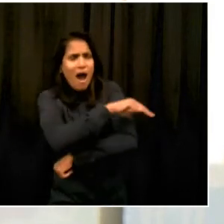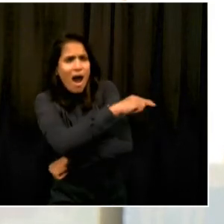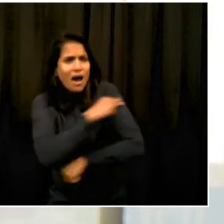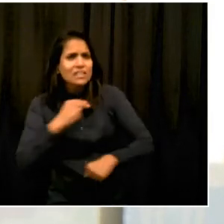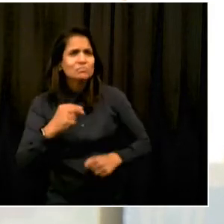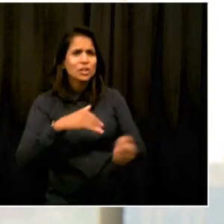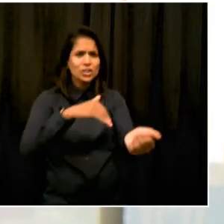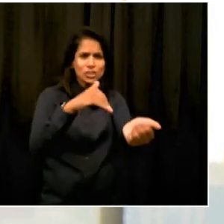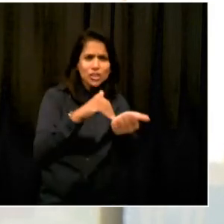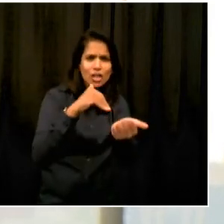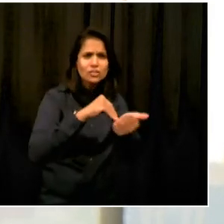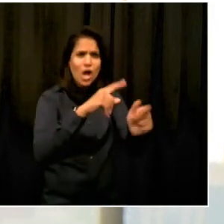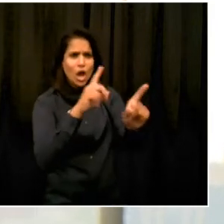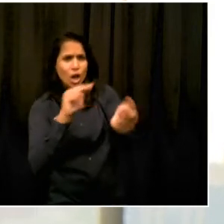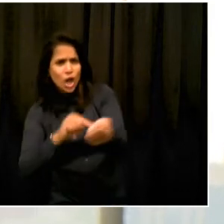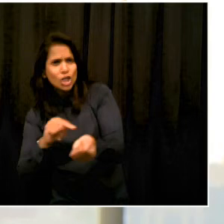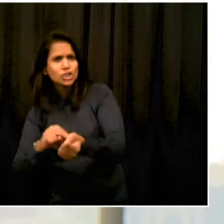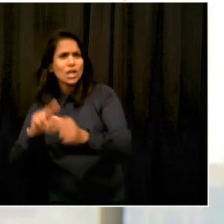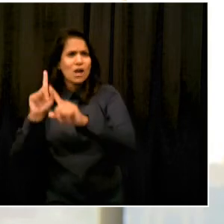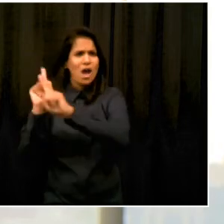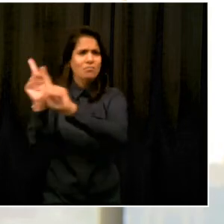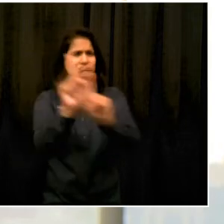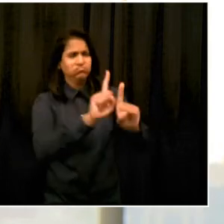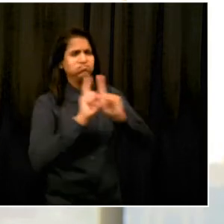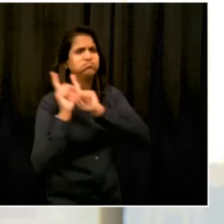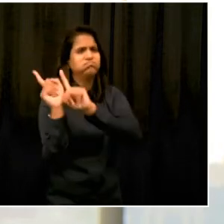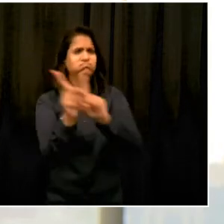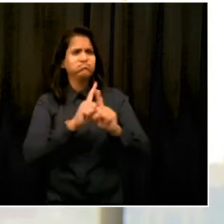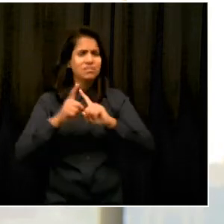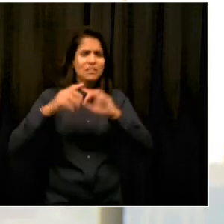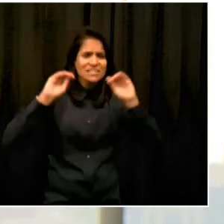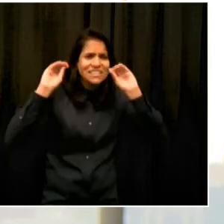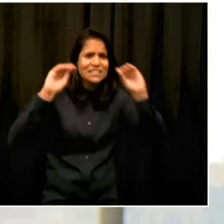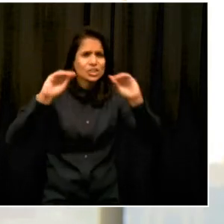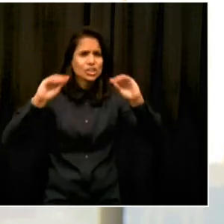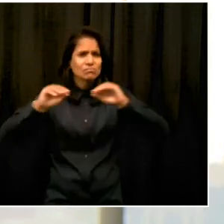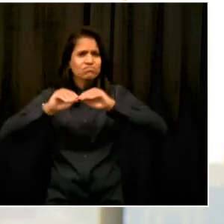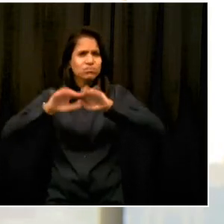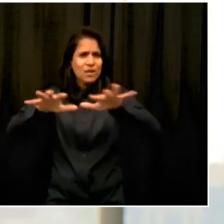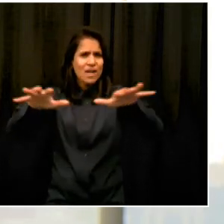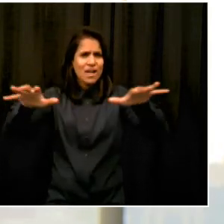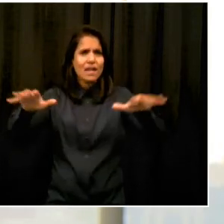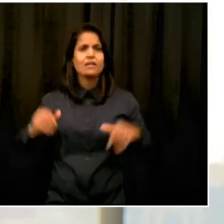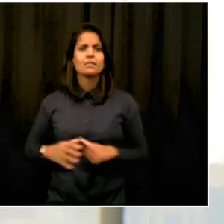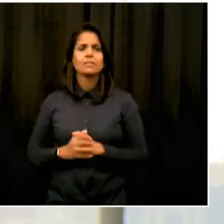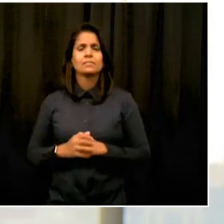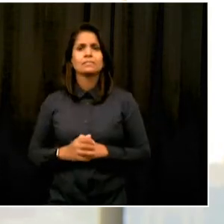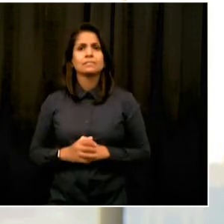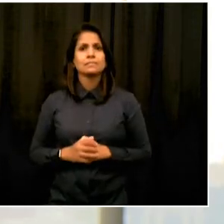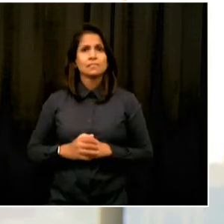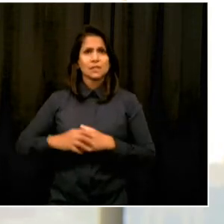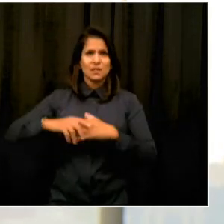beginning, because we are destined to be one of the great life sciences capitals of the world.